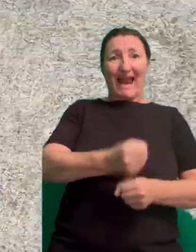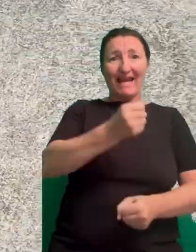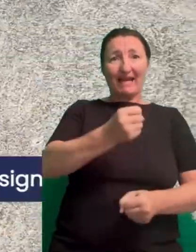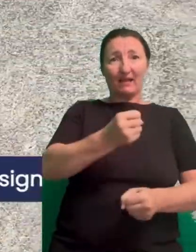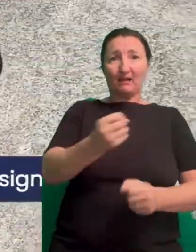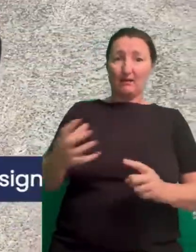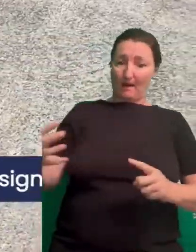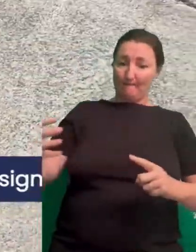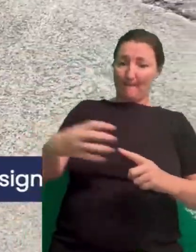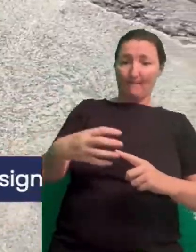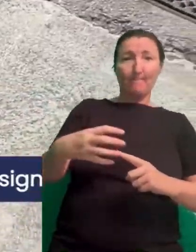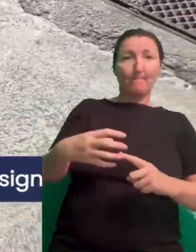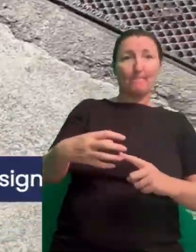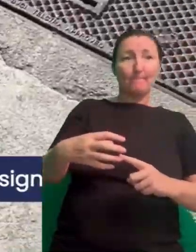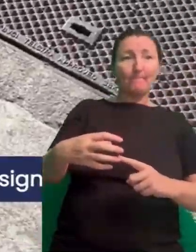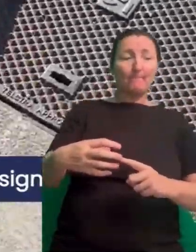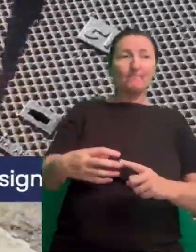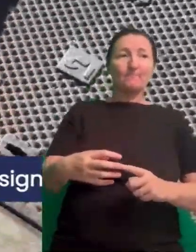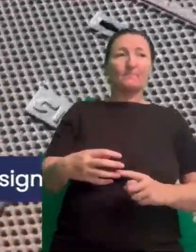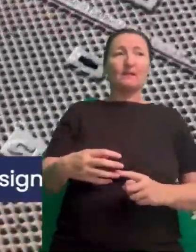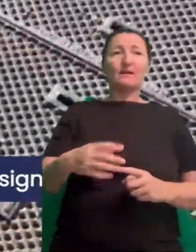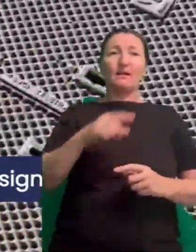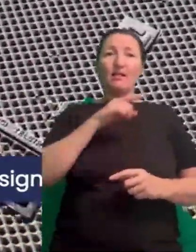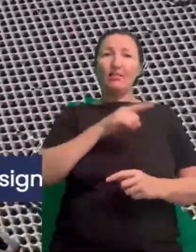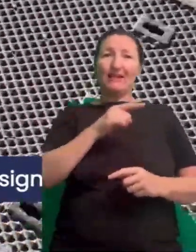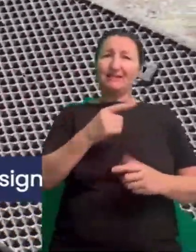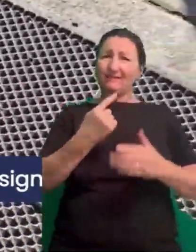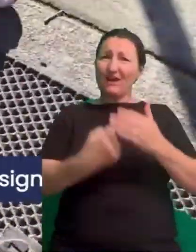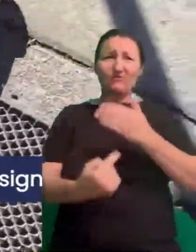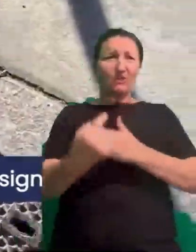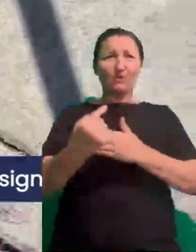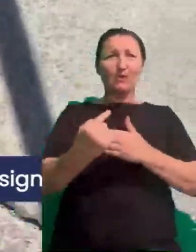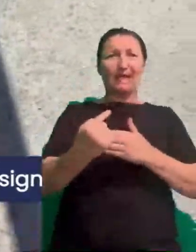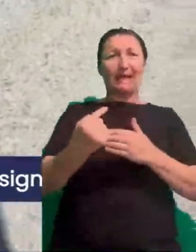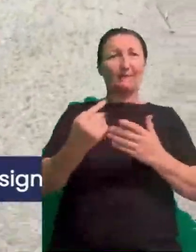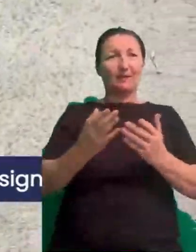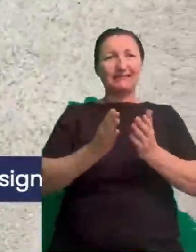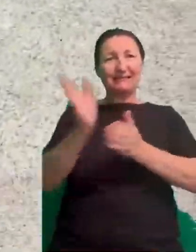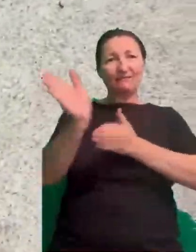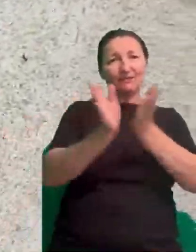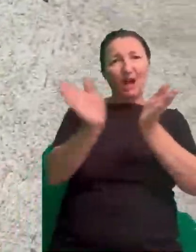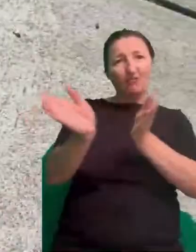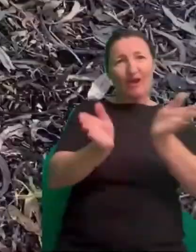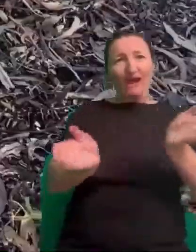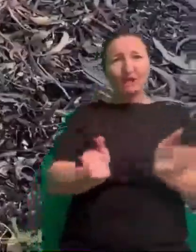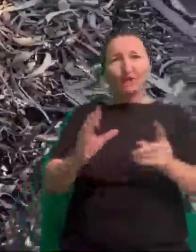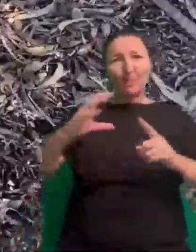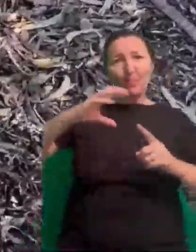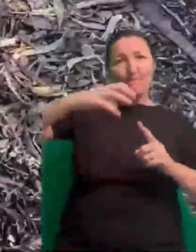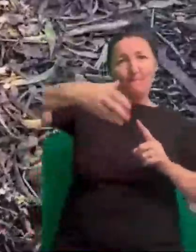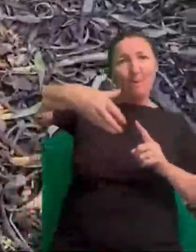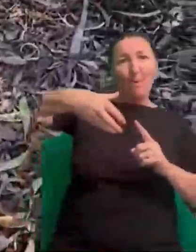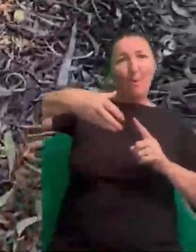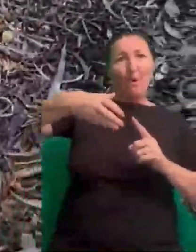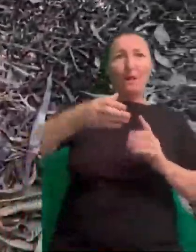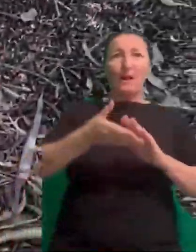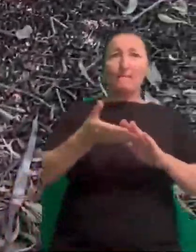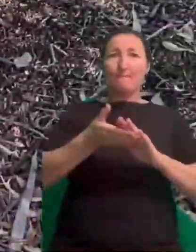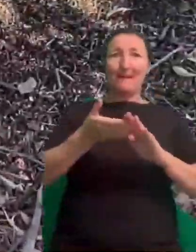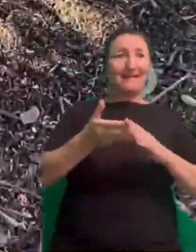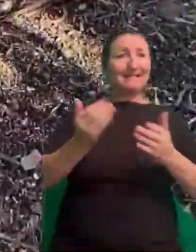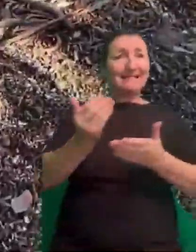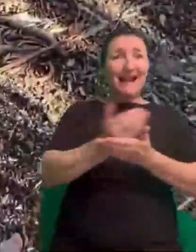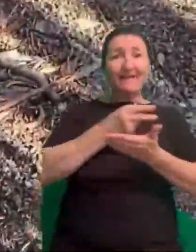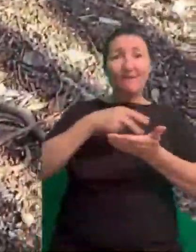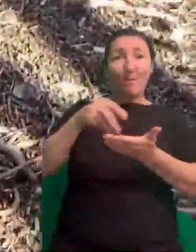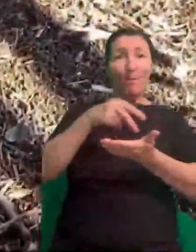market. Sensible, because of its unique multi-directional design, enables me to walk safely and